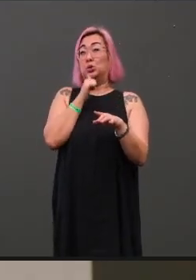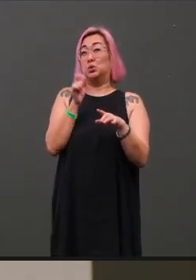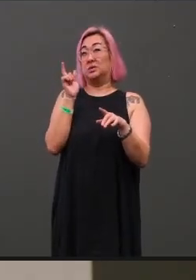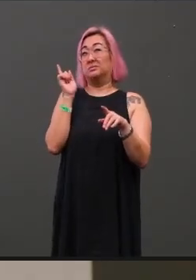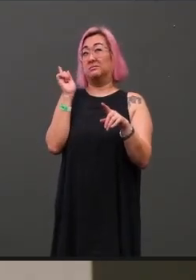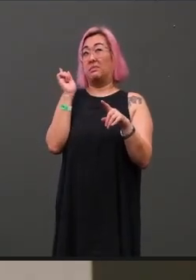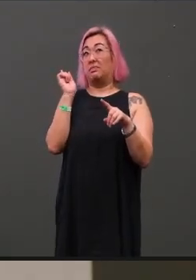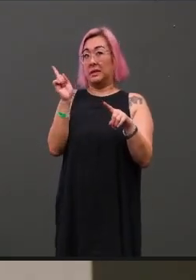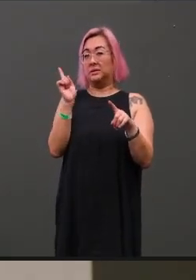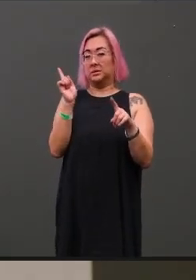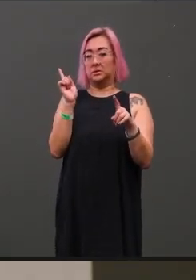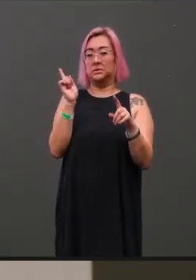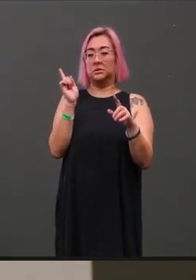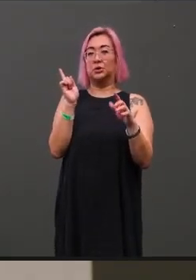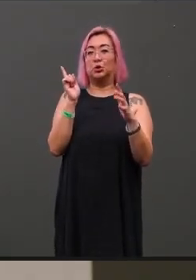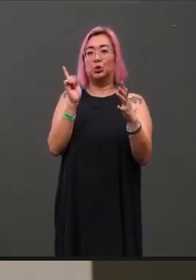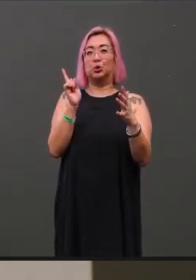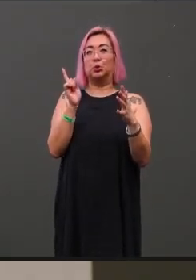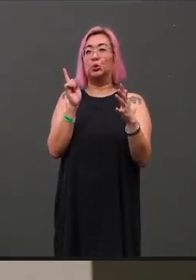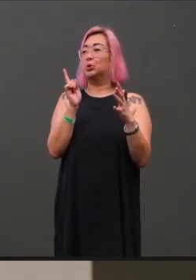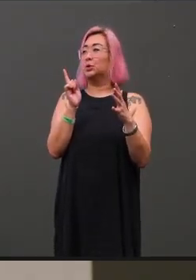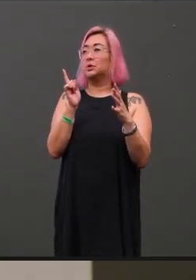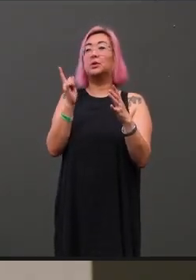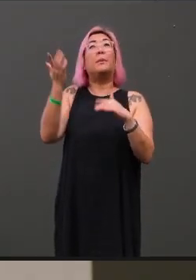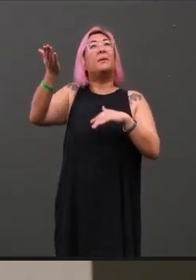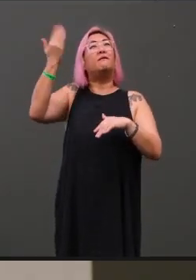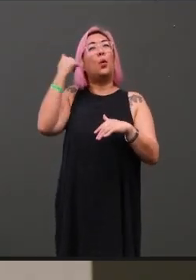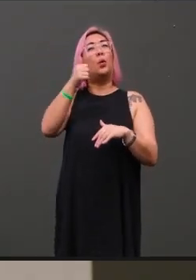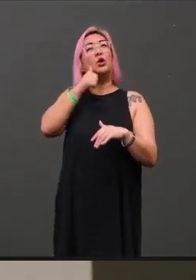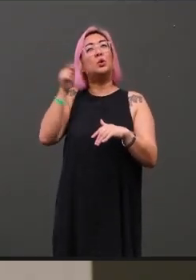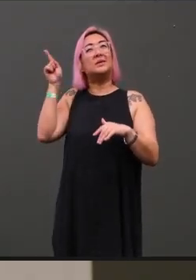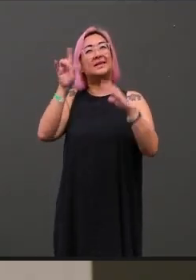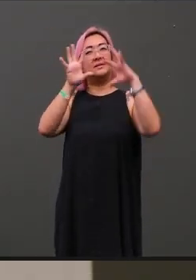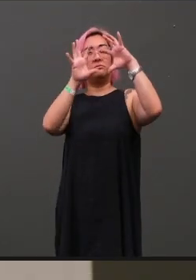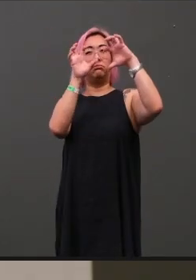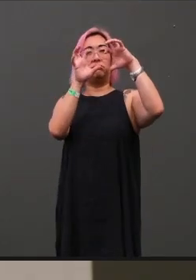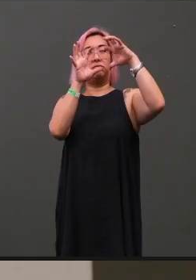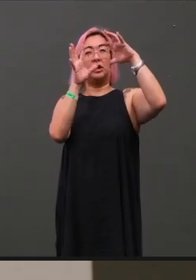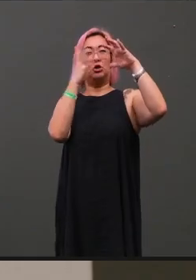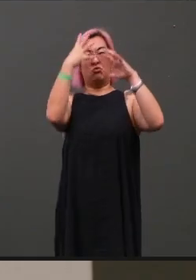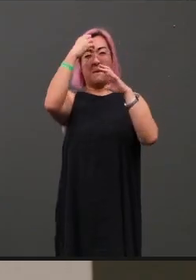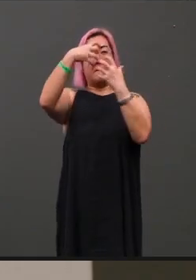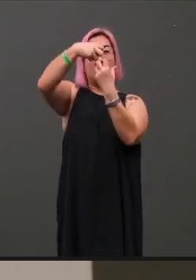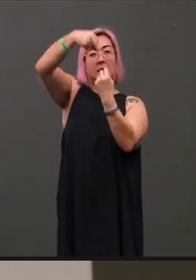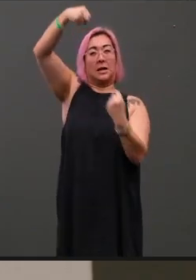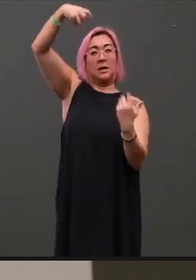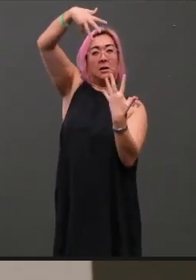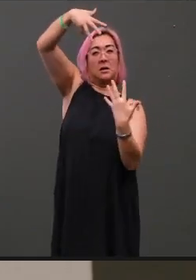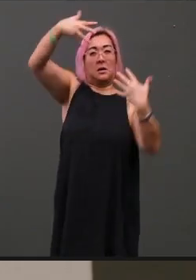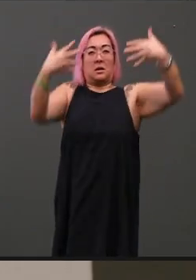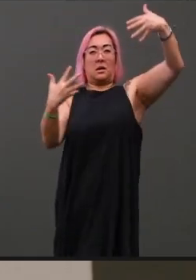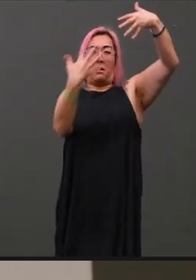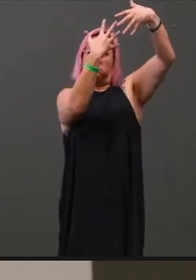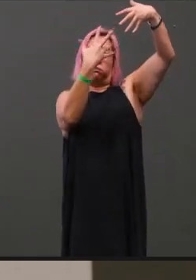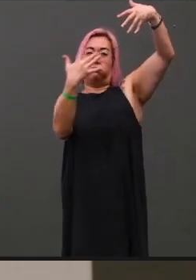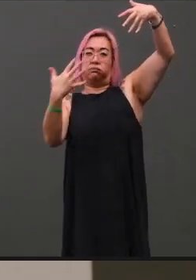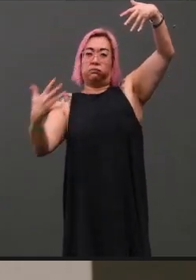ray. What if instead of modifying the transparency, we modify the position of the pixels to make it look like they're